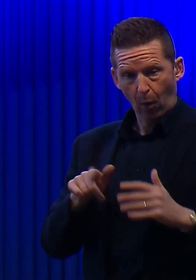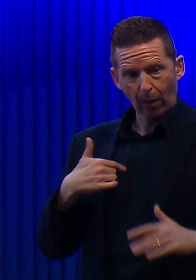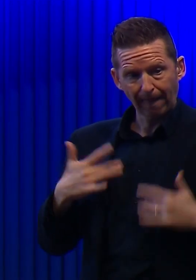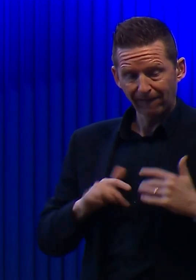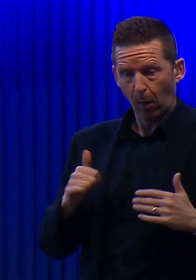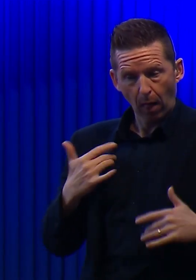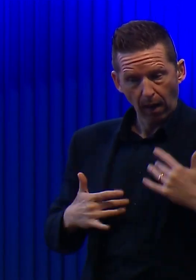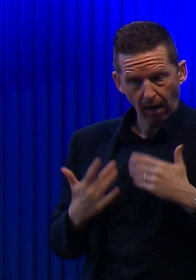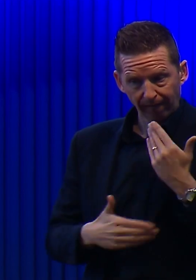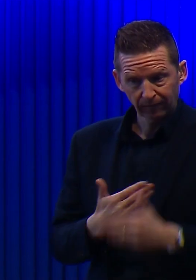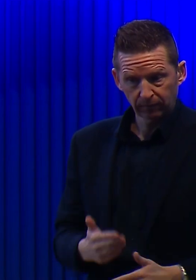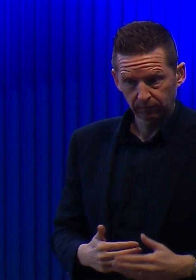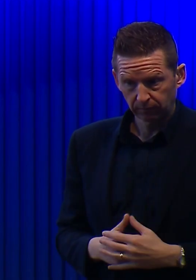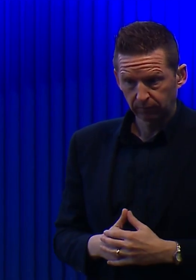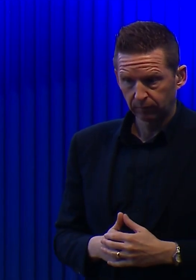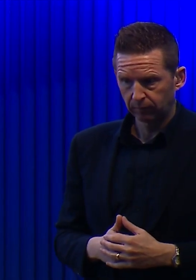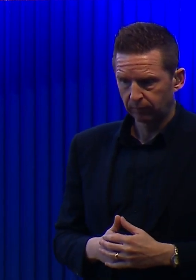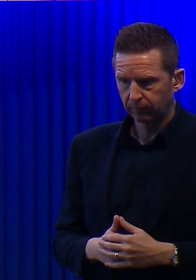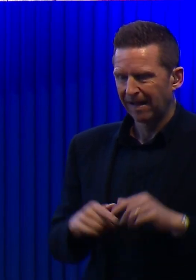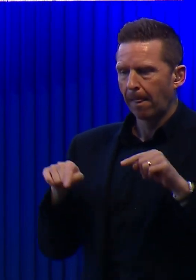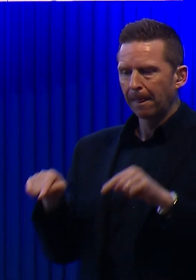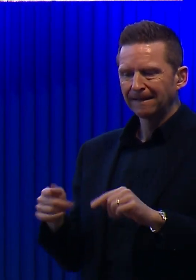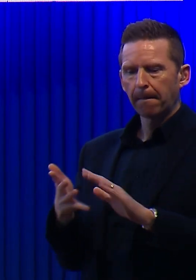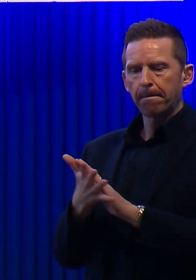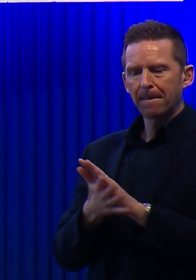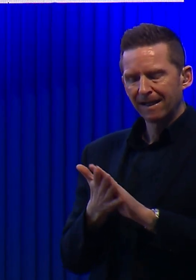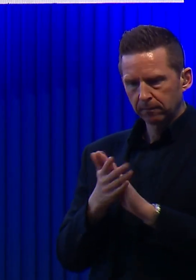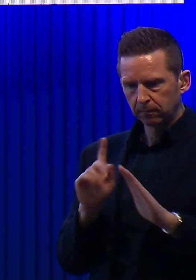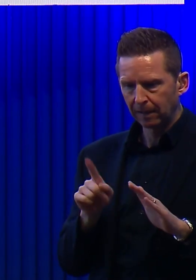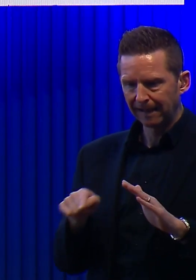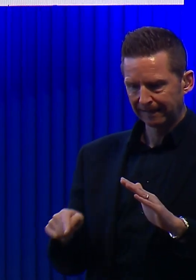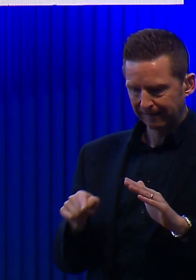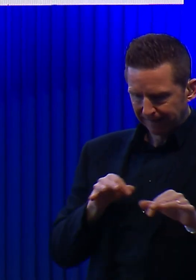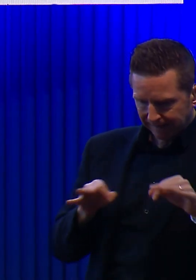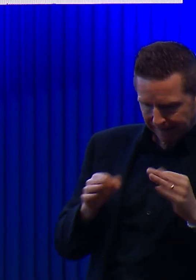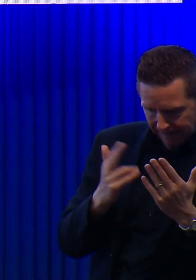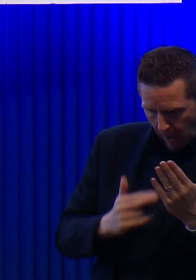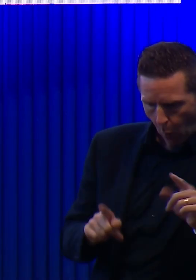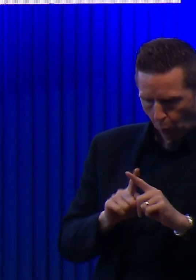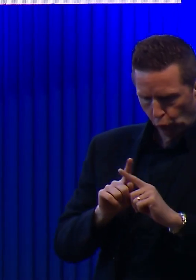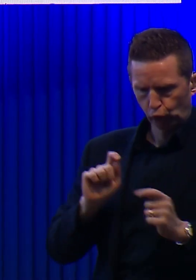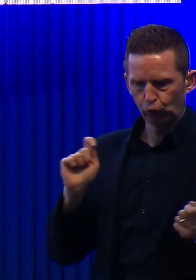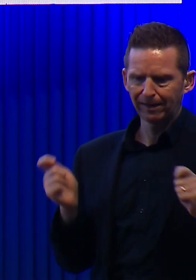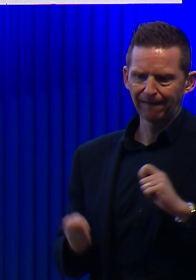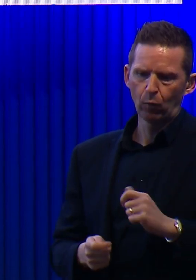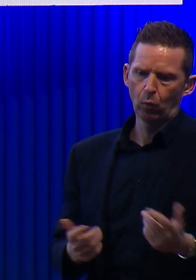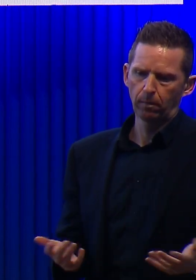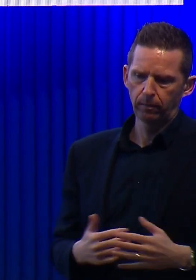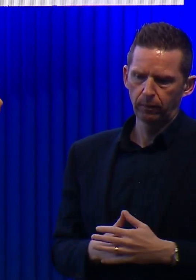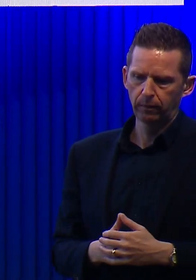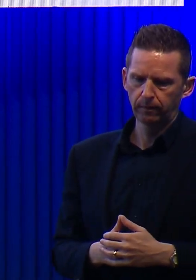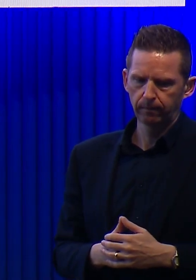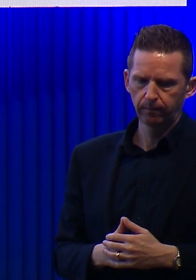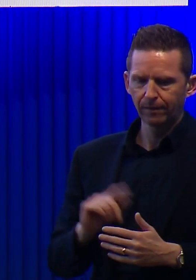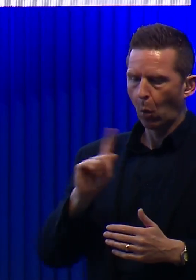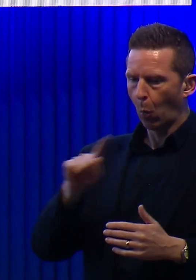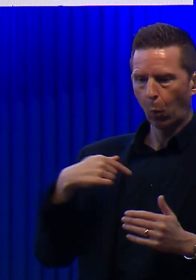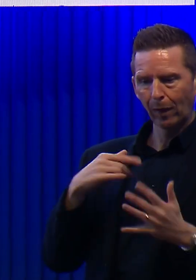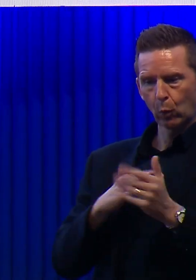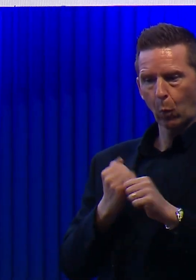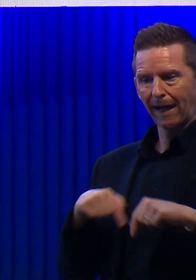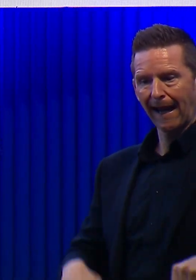lives. And that's meant that design has also transformed. What we're doing now,